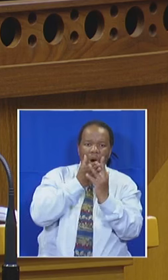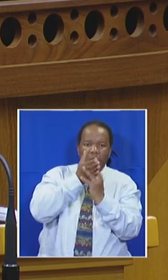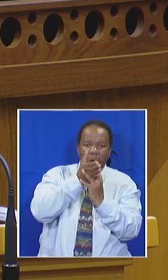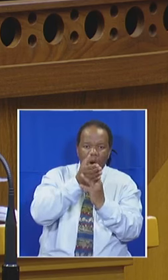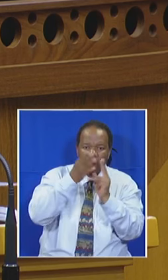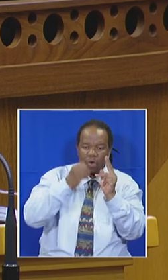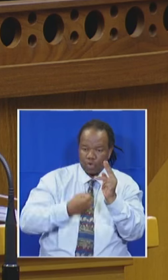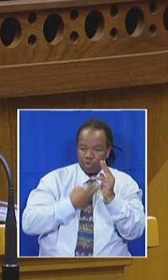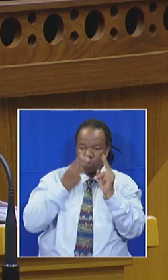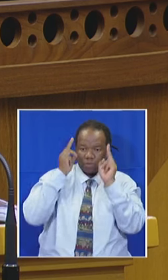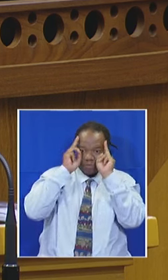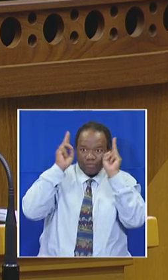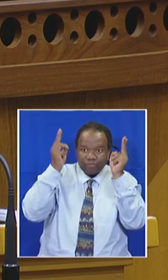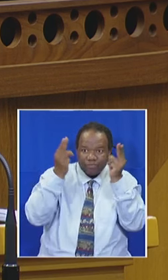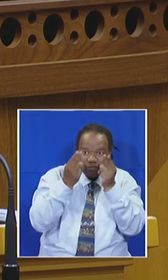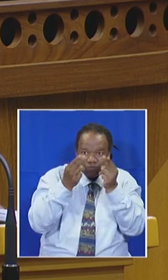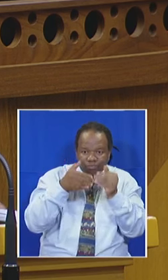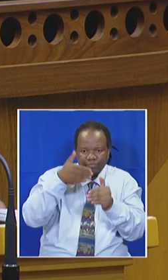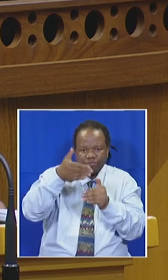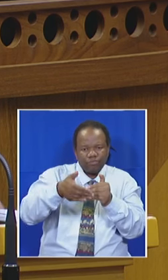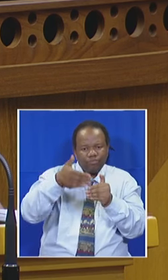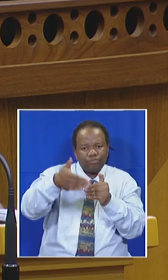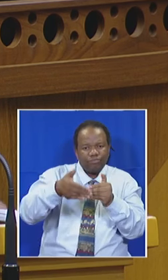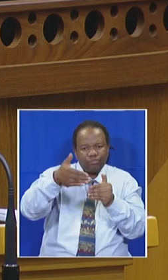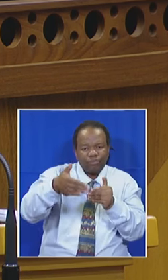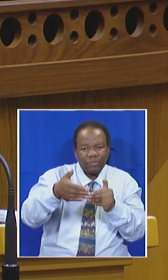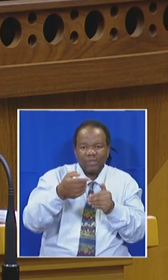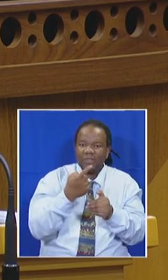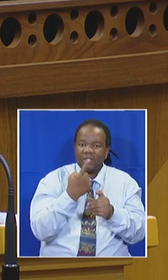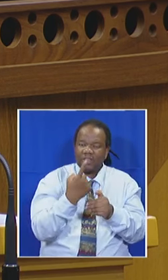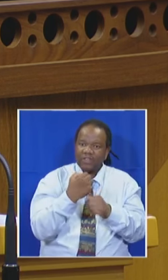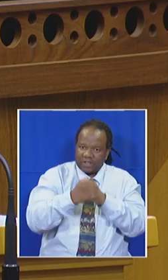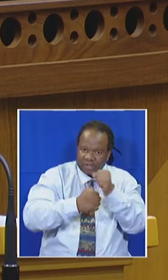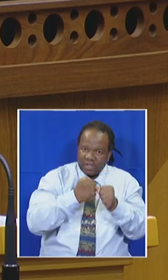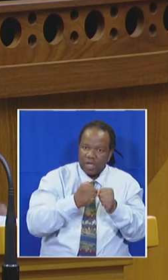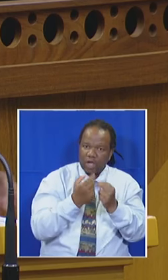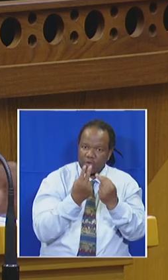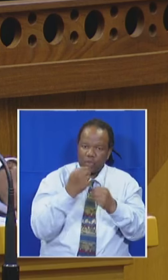institutions each time we start every year.